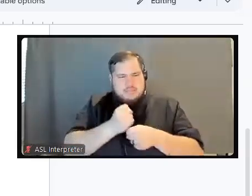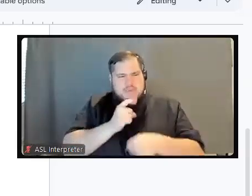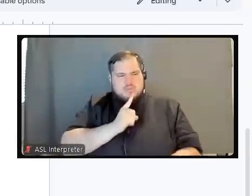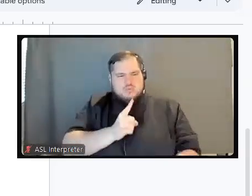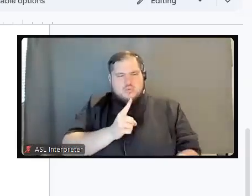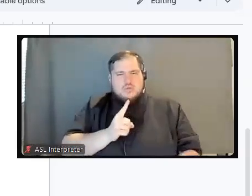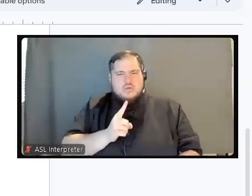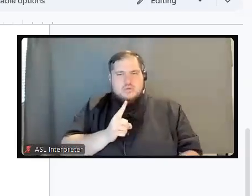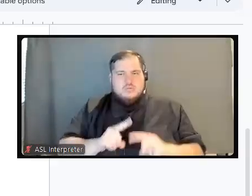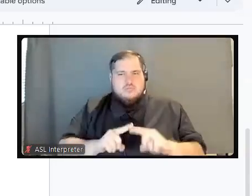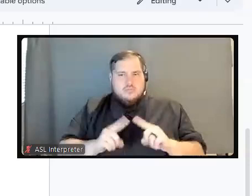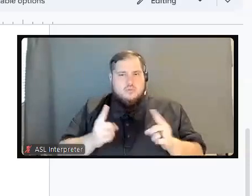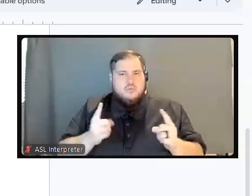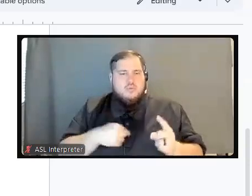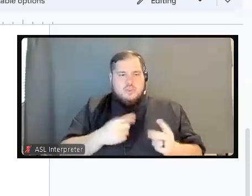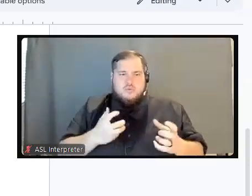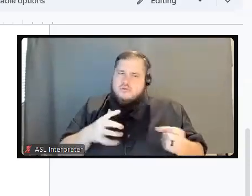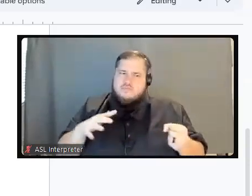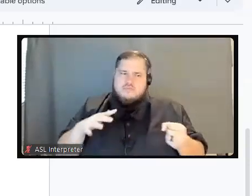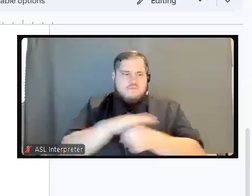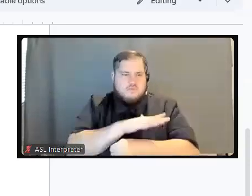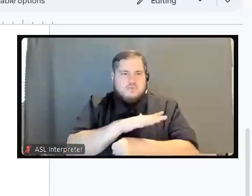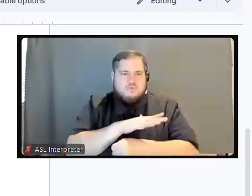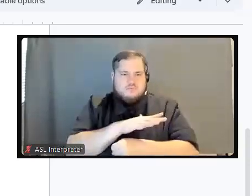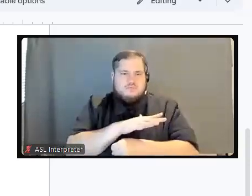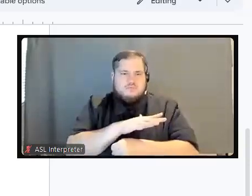to full capacity